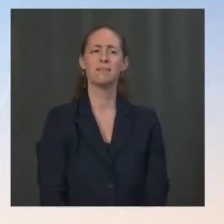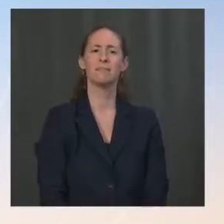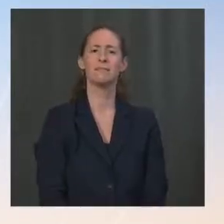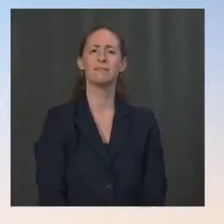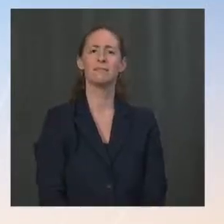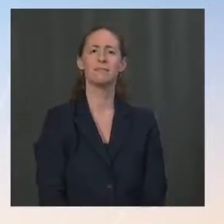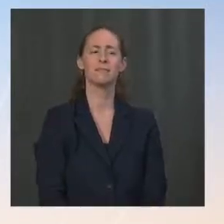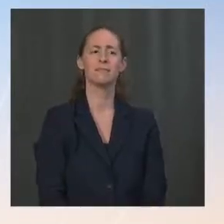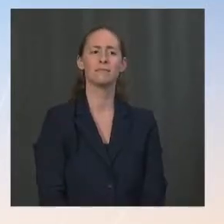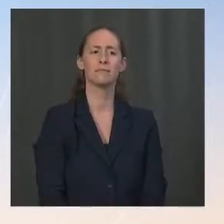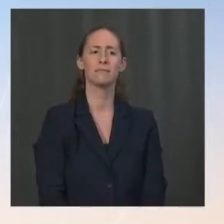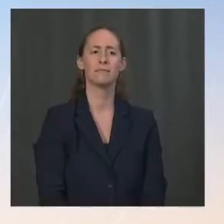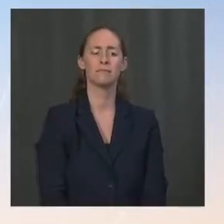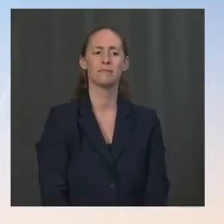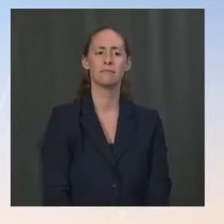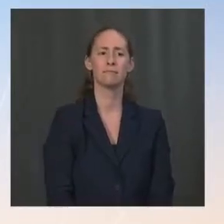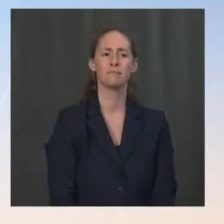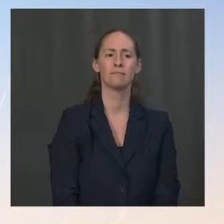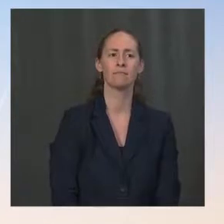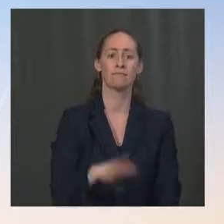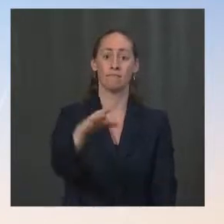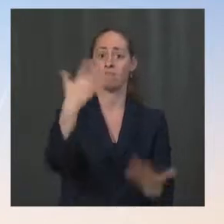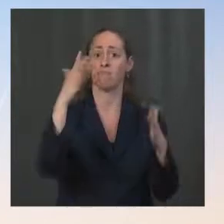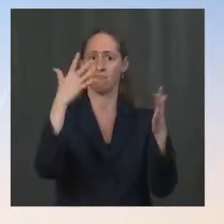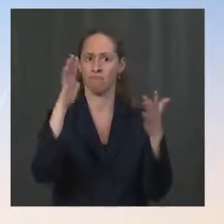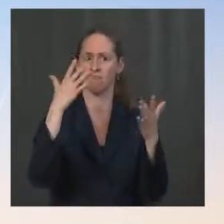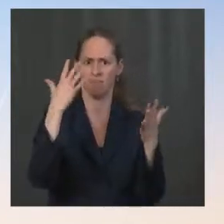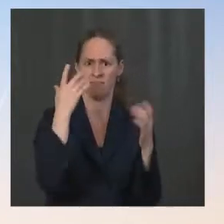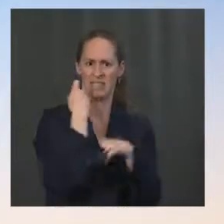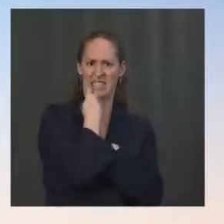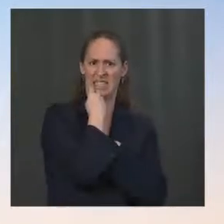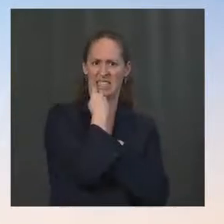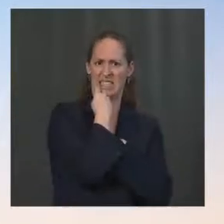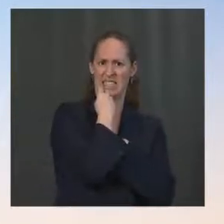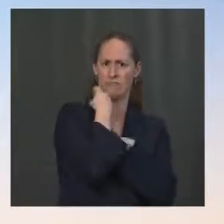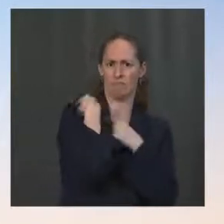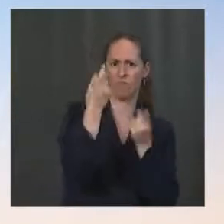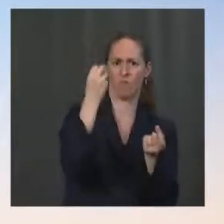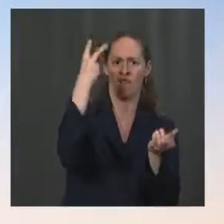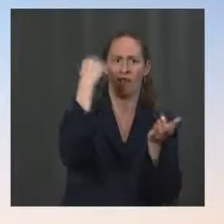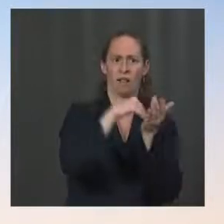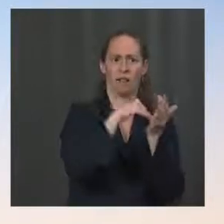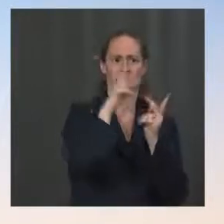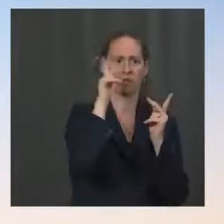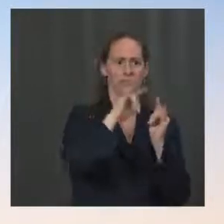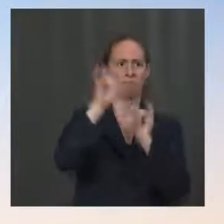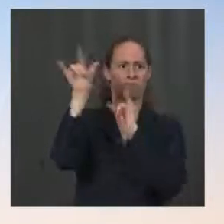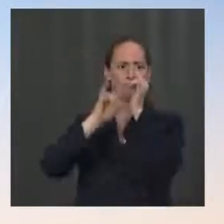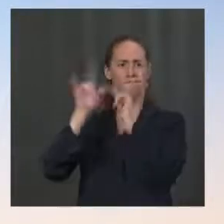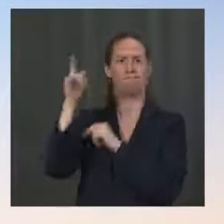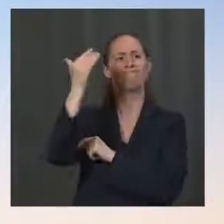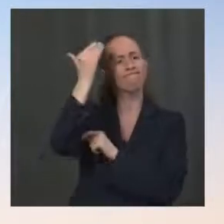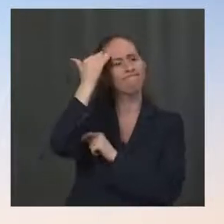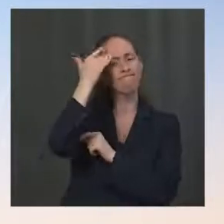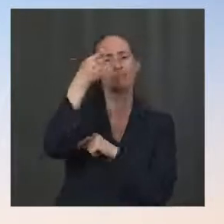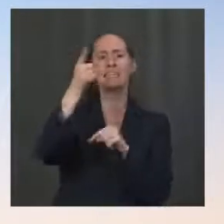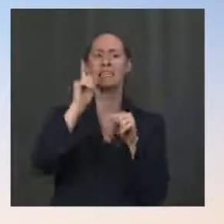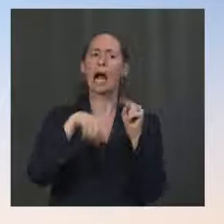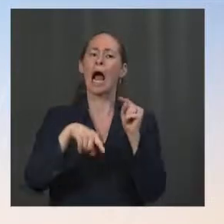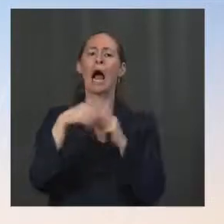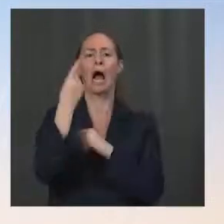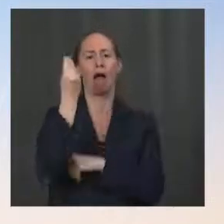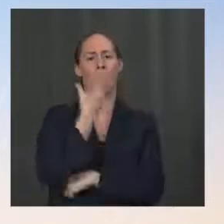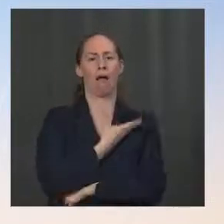approximately 12,000 people have been evacuated out of Afghanistan. Yes. We know that for security reasons, you can't get specific on what security plans